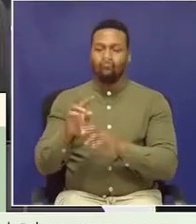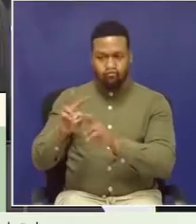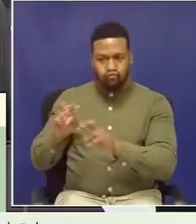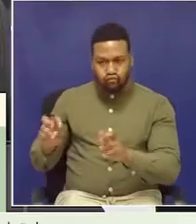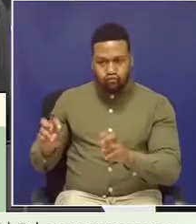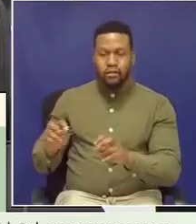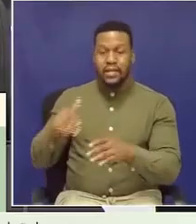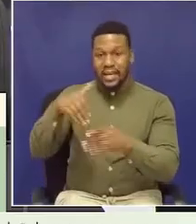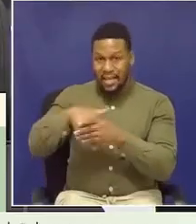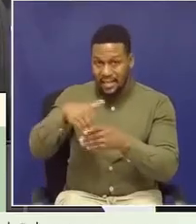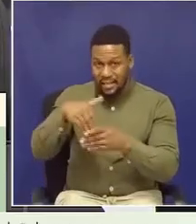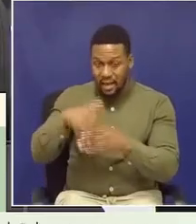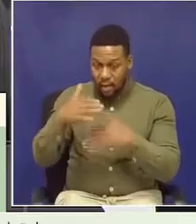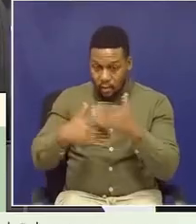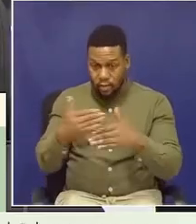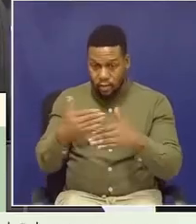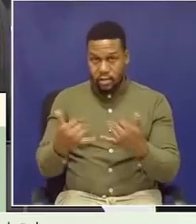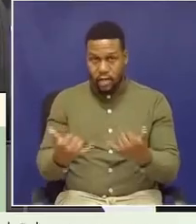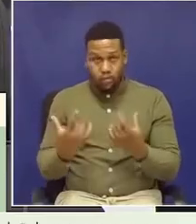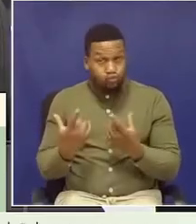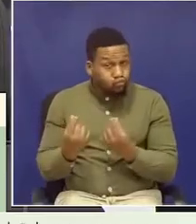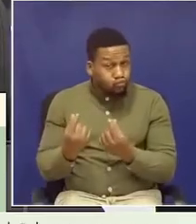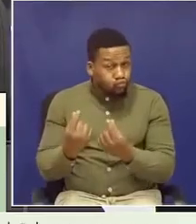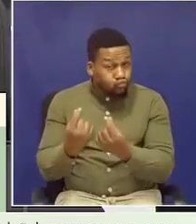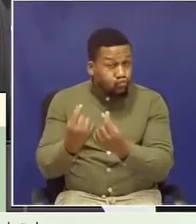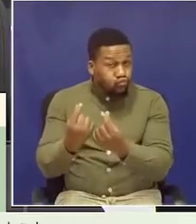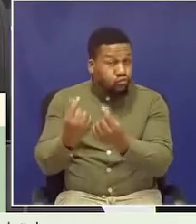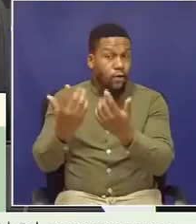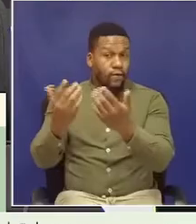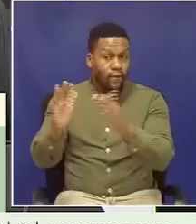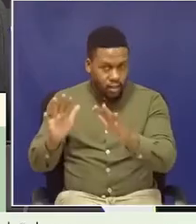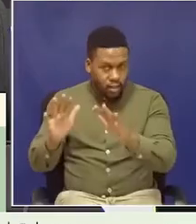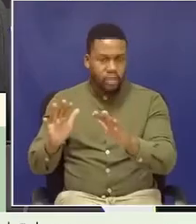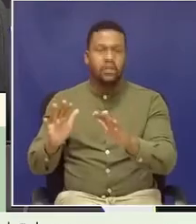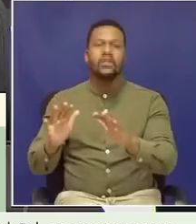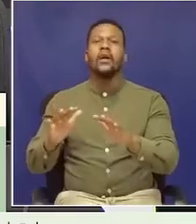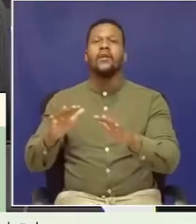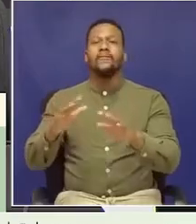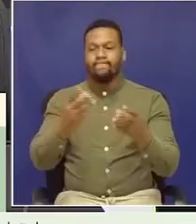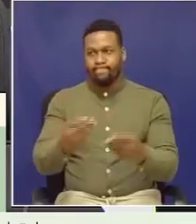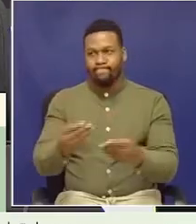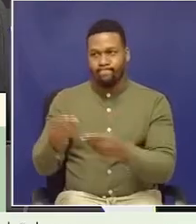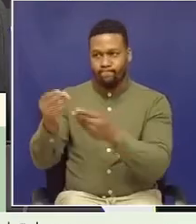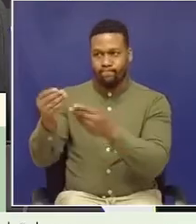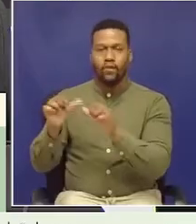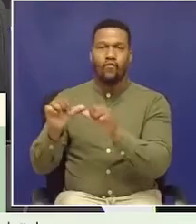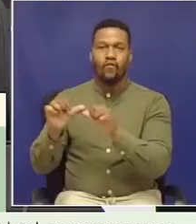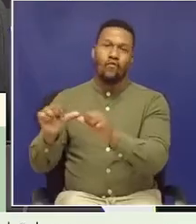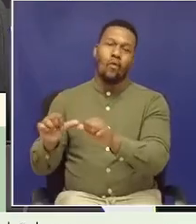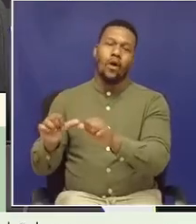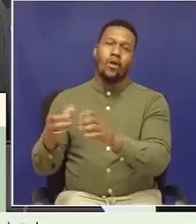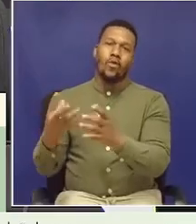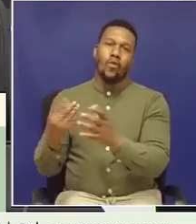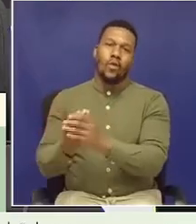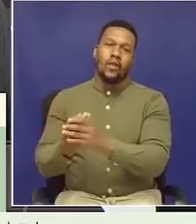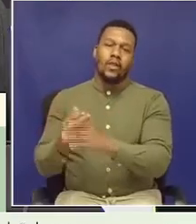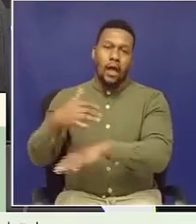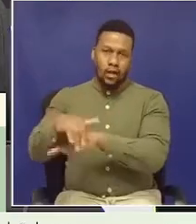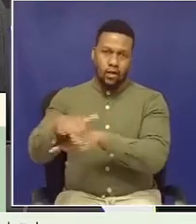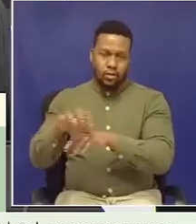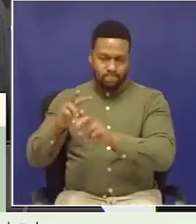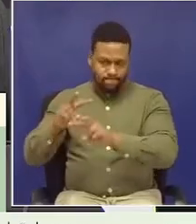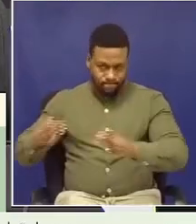are exhausted, only then that the measures can be taken forward. Some of those cases have been earmarked for investigating by external